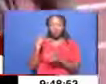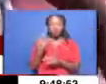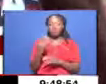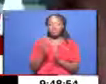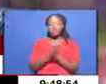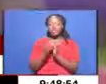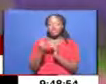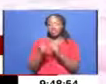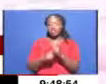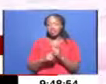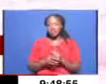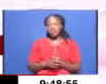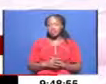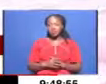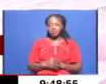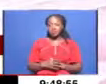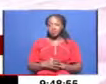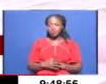sixth respectively.